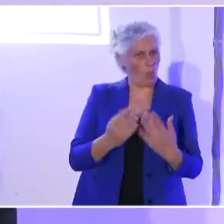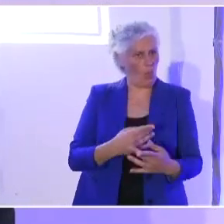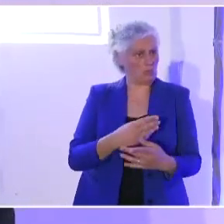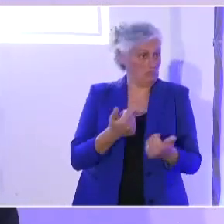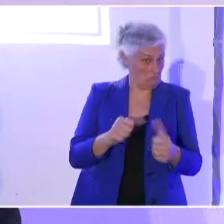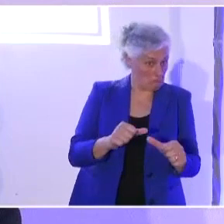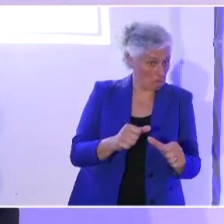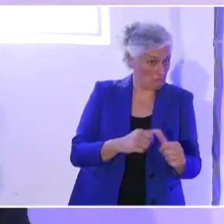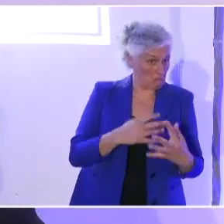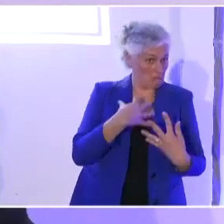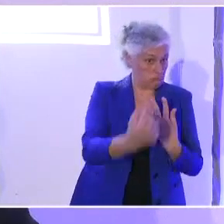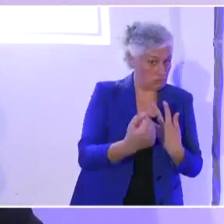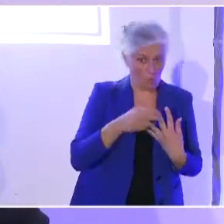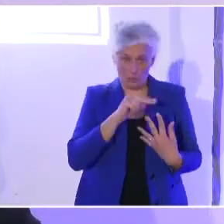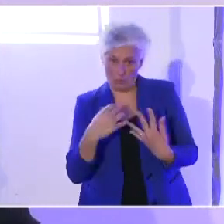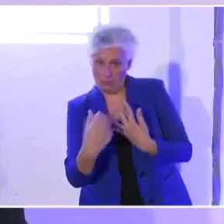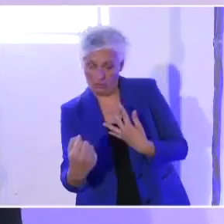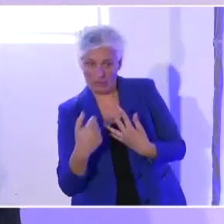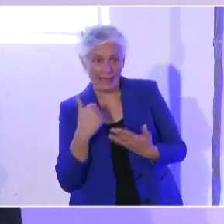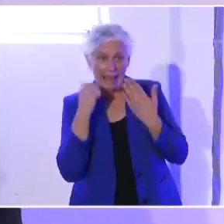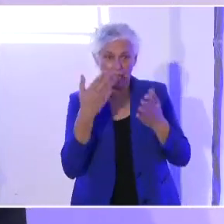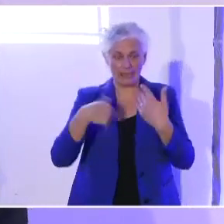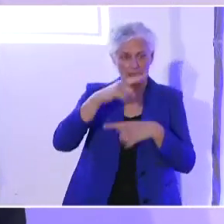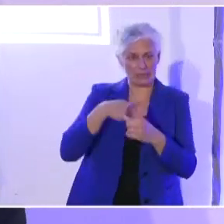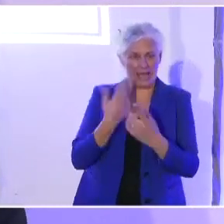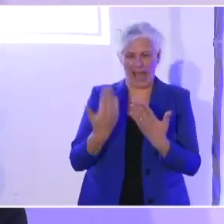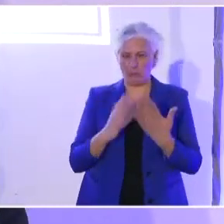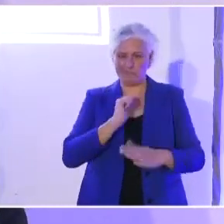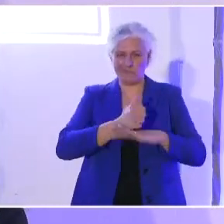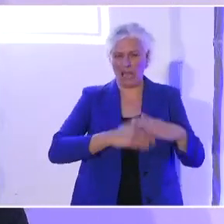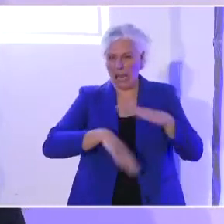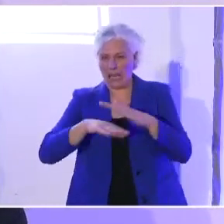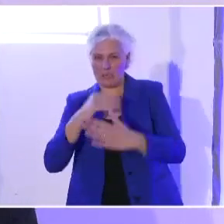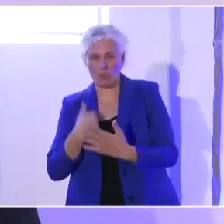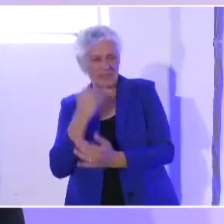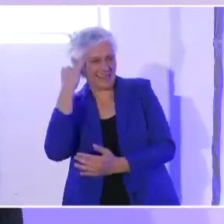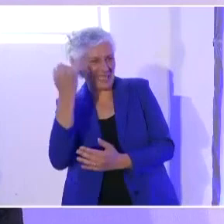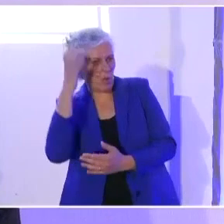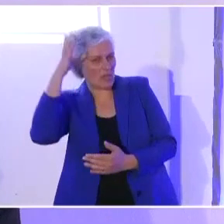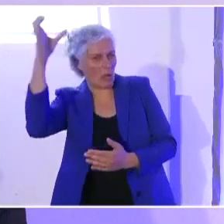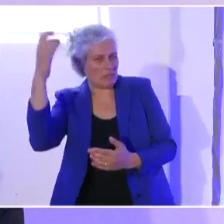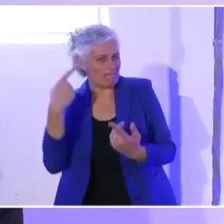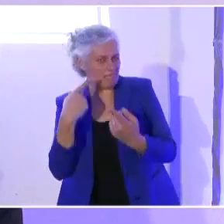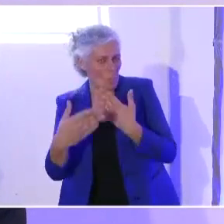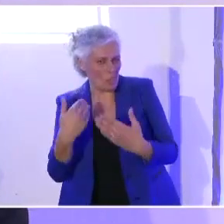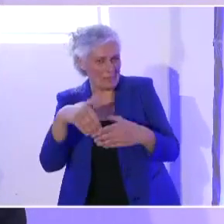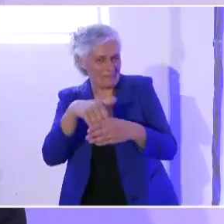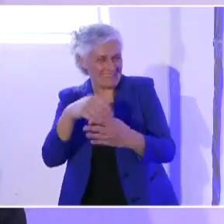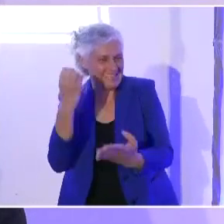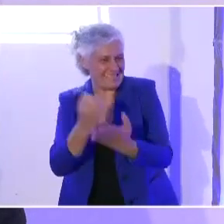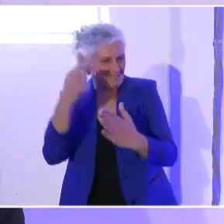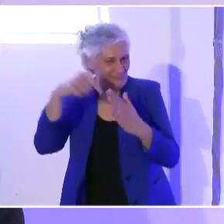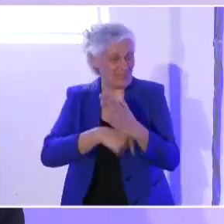wasn't a personal data breach, and relying on that as setting the absolute limits on what this concept is. And they're really pushing for a broader,